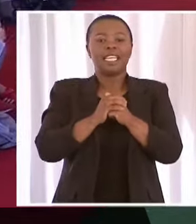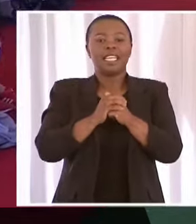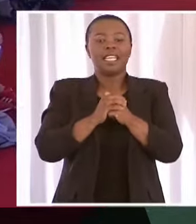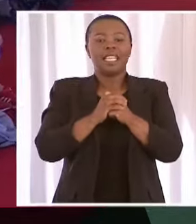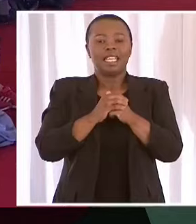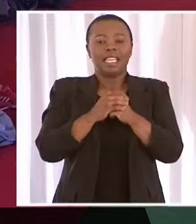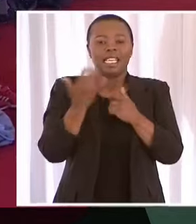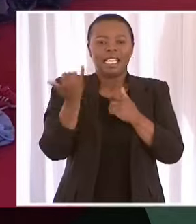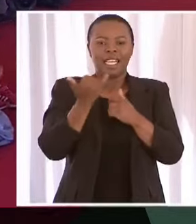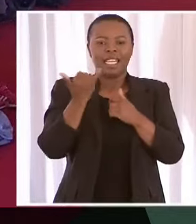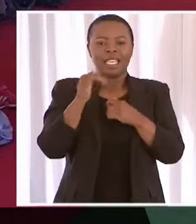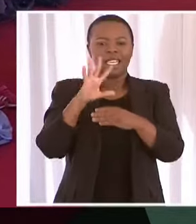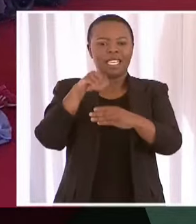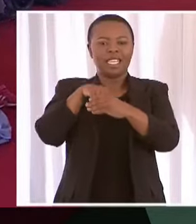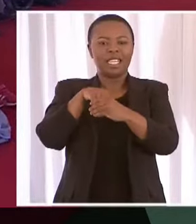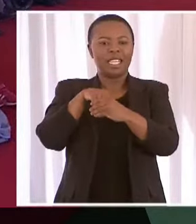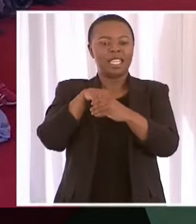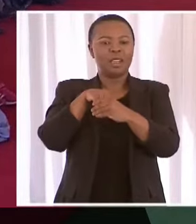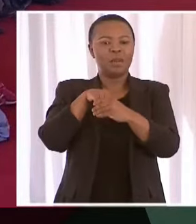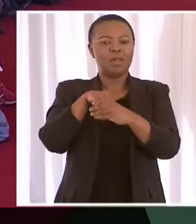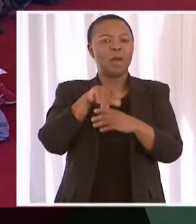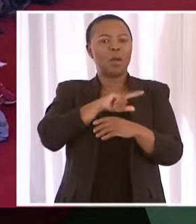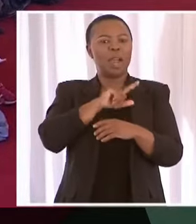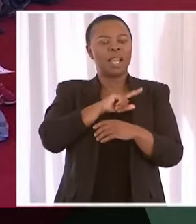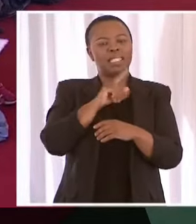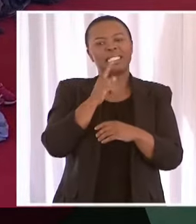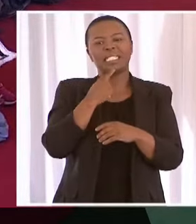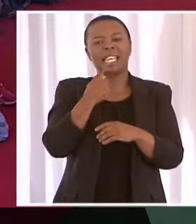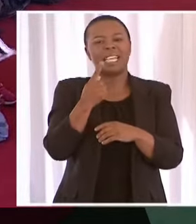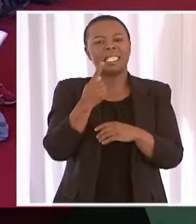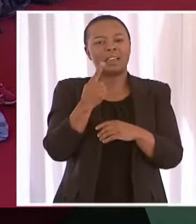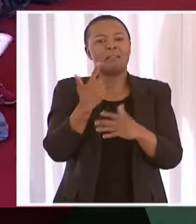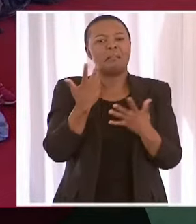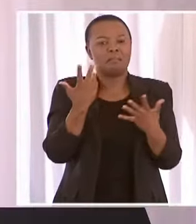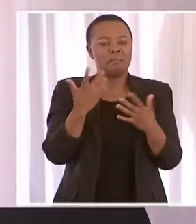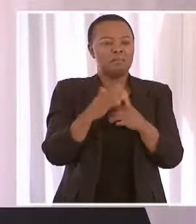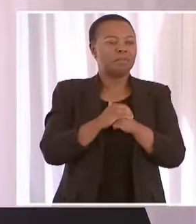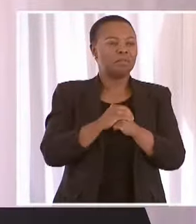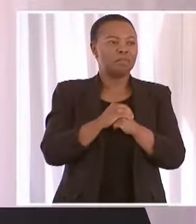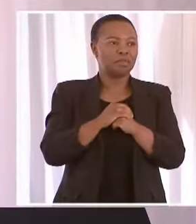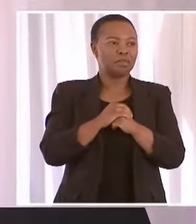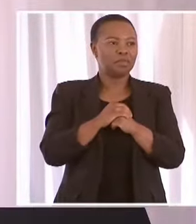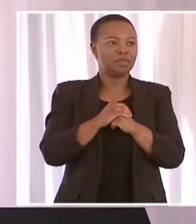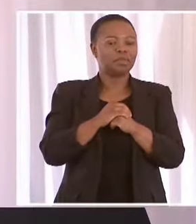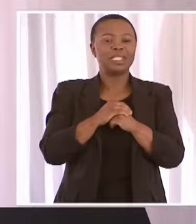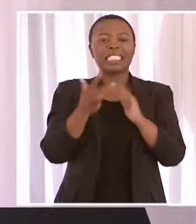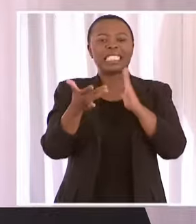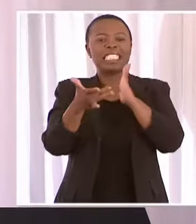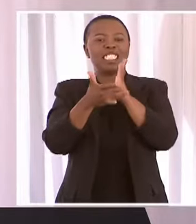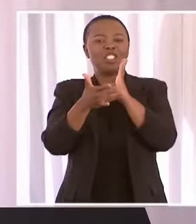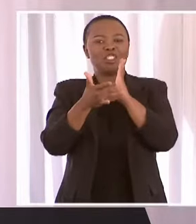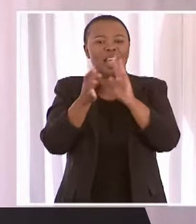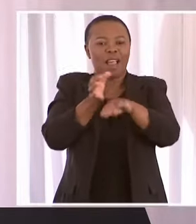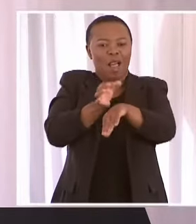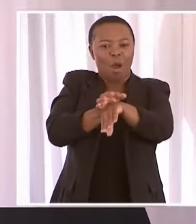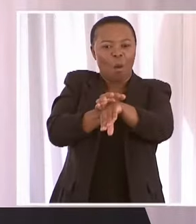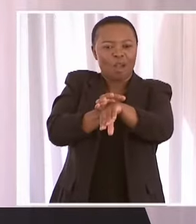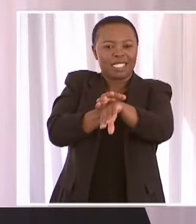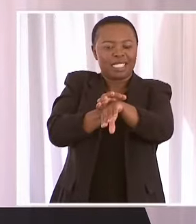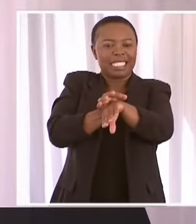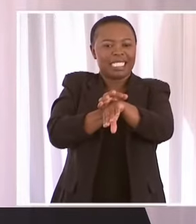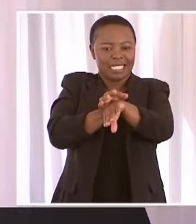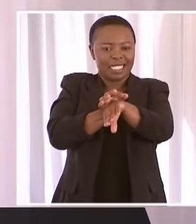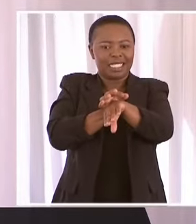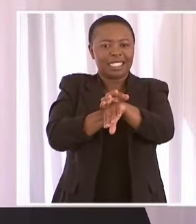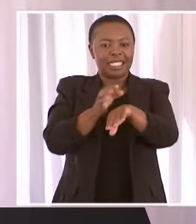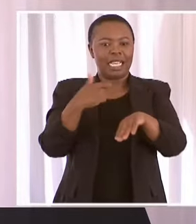streak by getting me to run around the block while he timed me on his very new digital watch. I'd get back